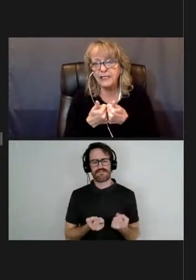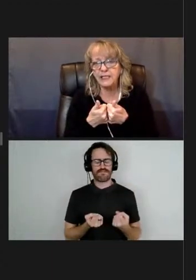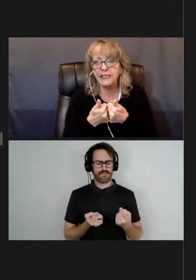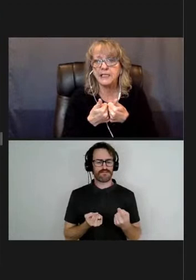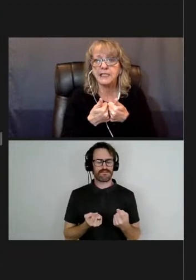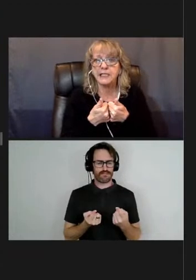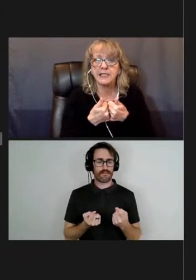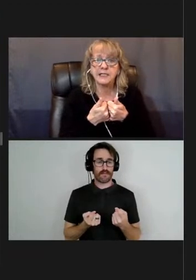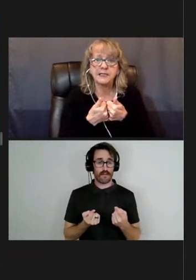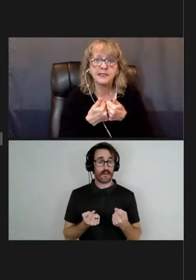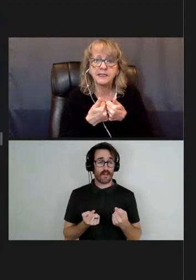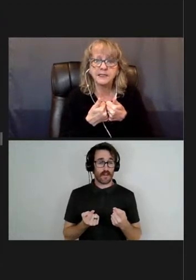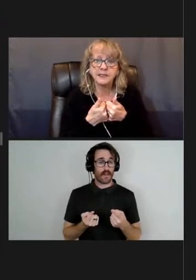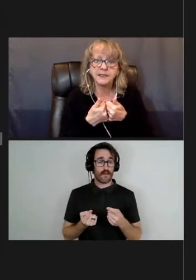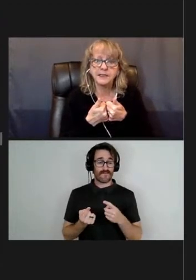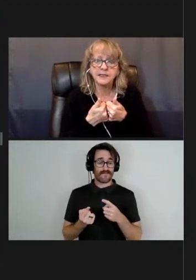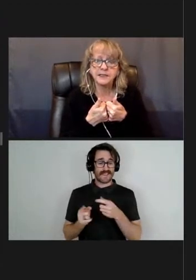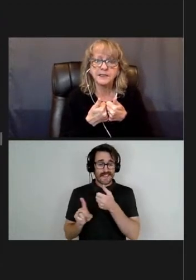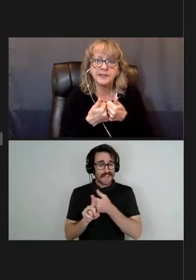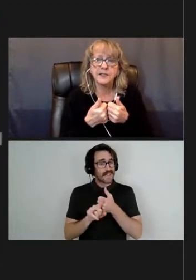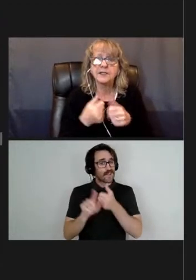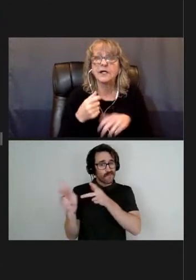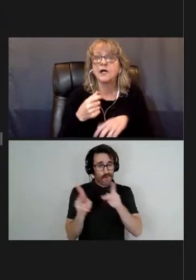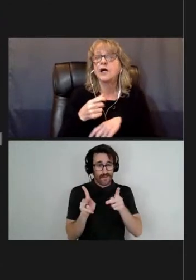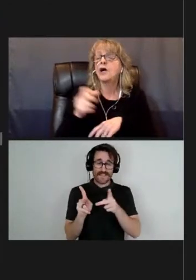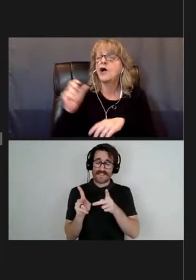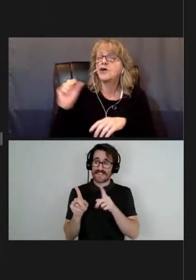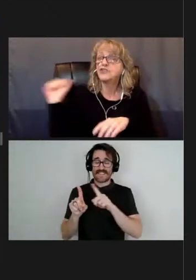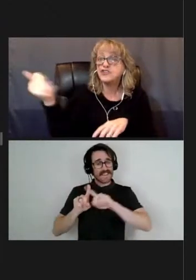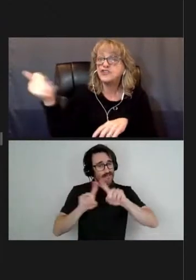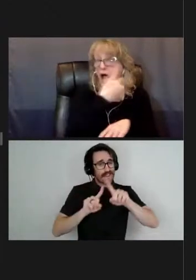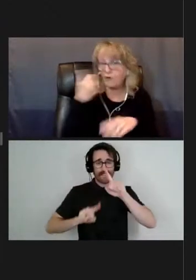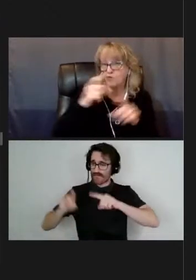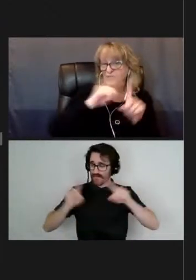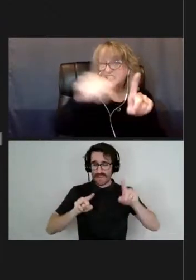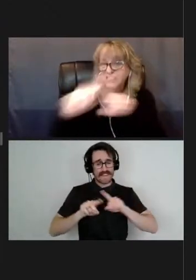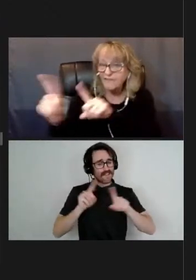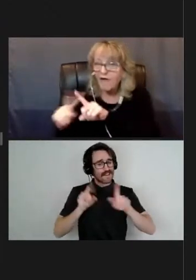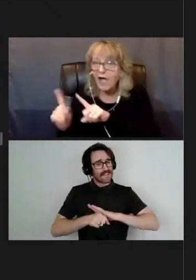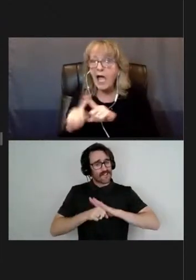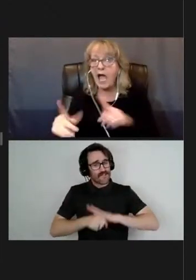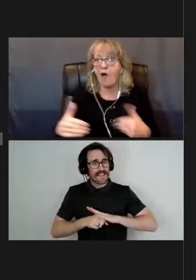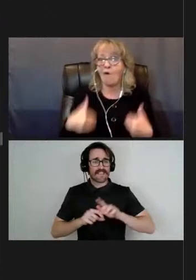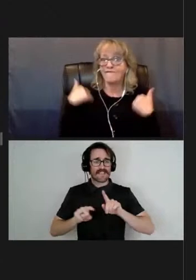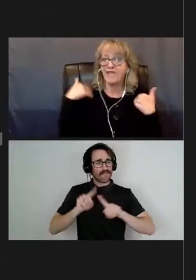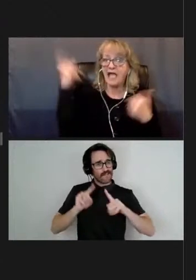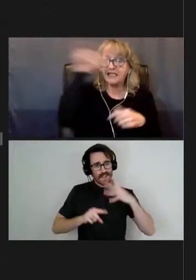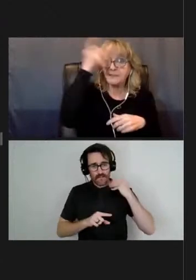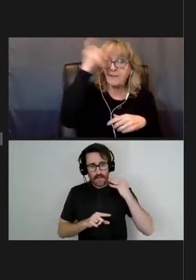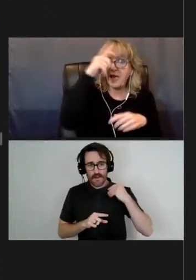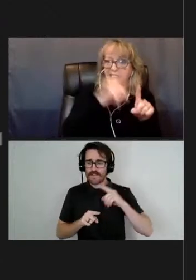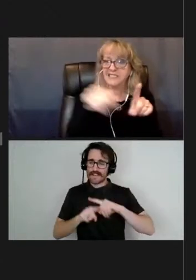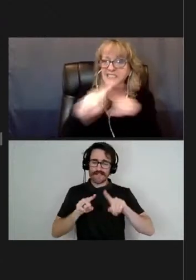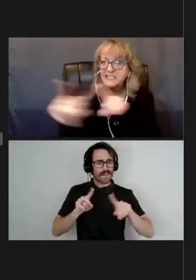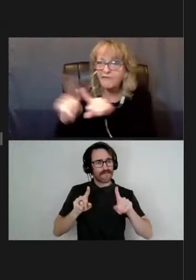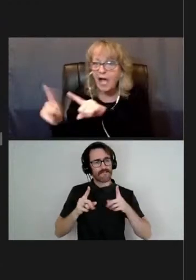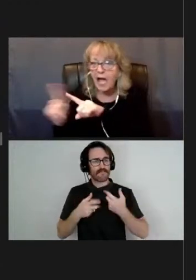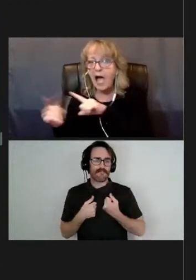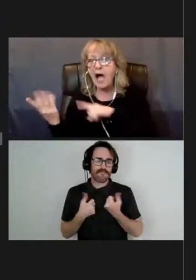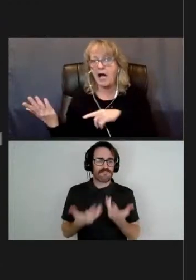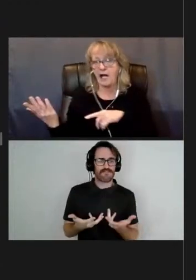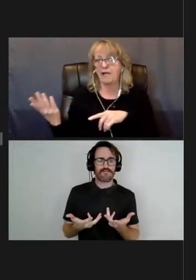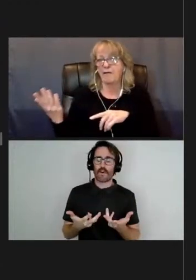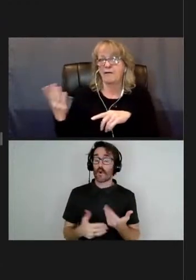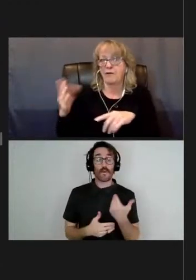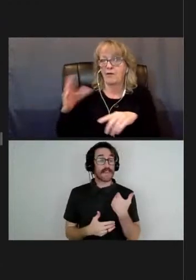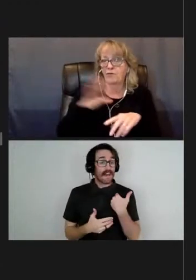We're all different. We all have different experiences and are having different stressors. We have a number of resources and